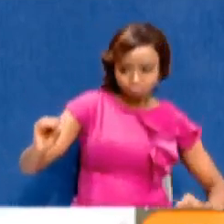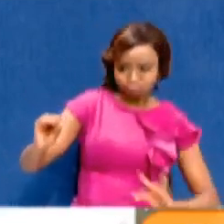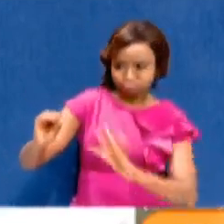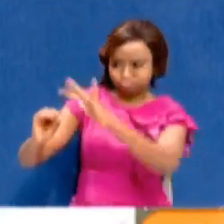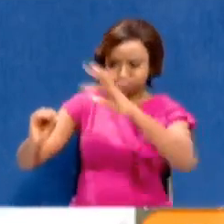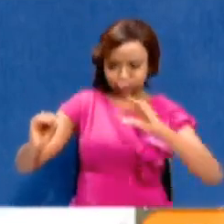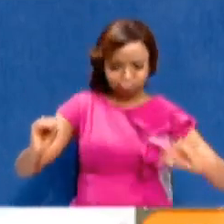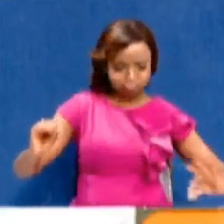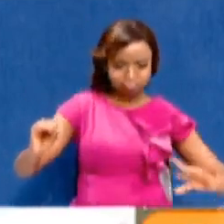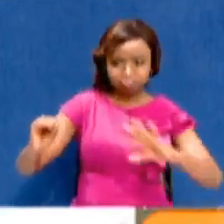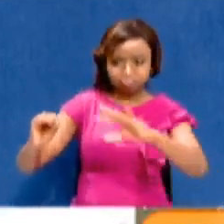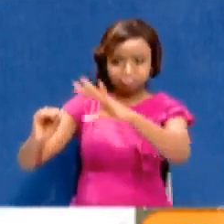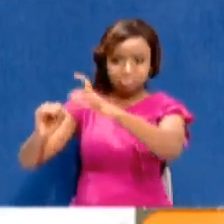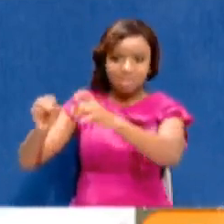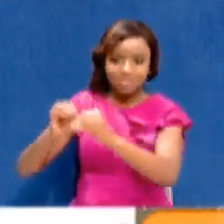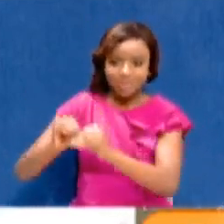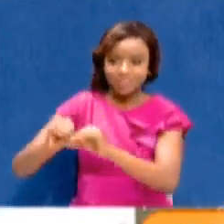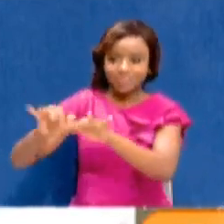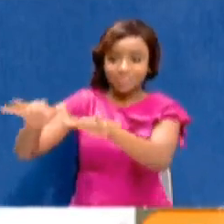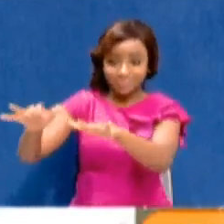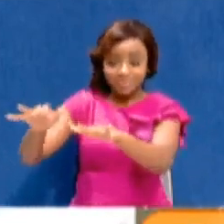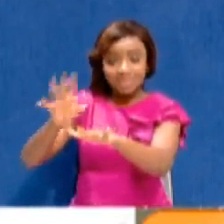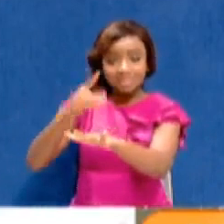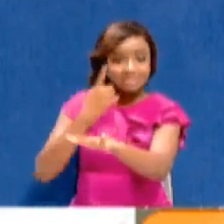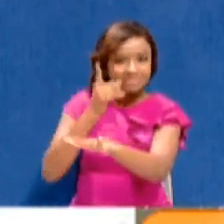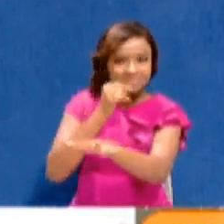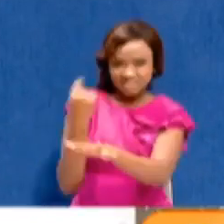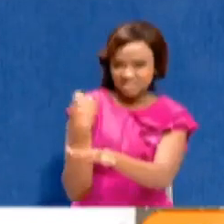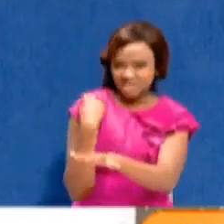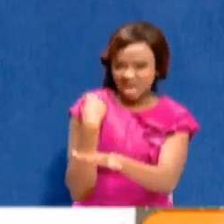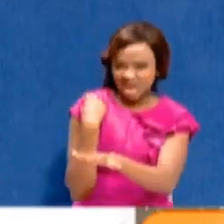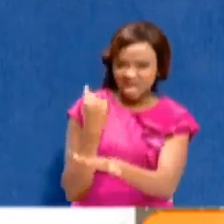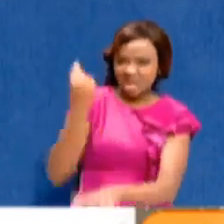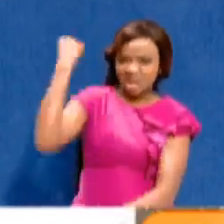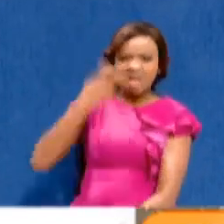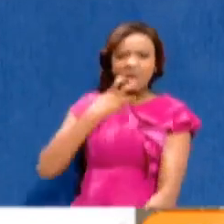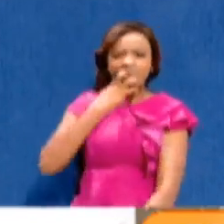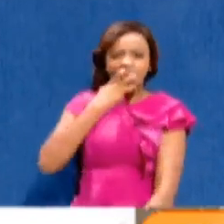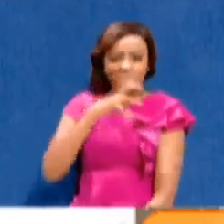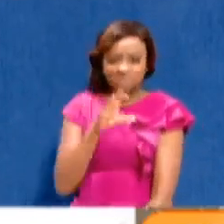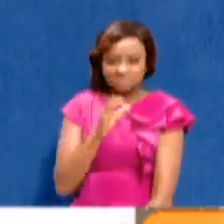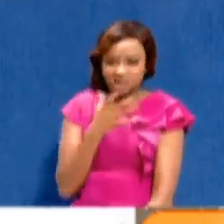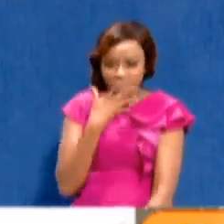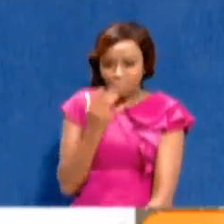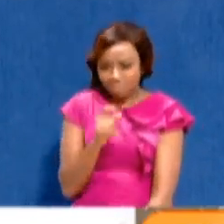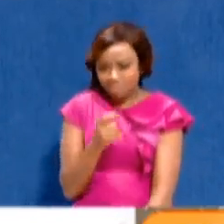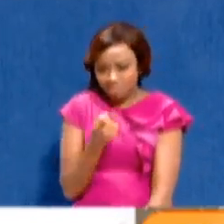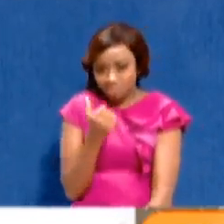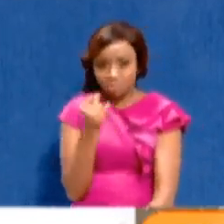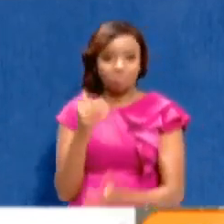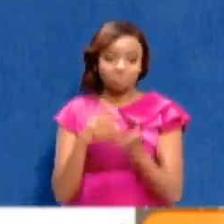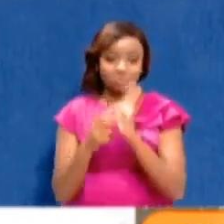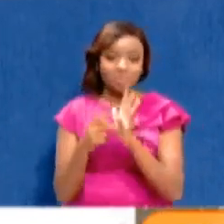Africa to take control at that moment. As you've noticed, I think, was it yesterday and the day before, it was slightly warmer. Well, we